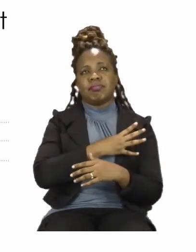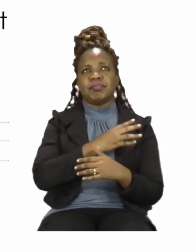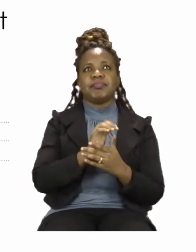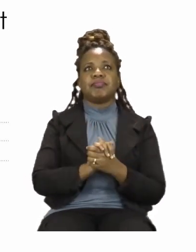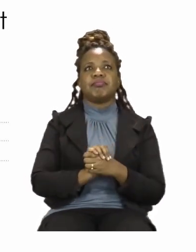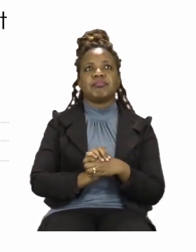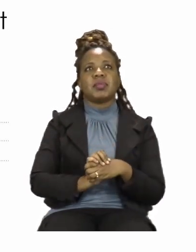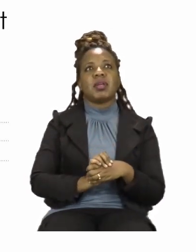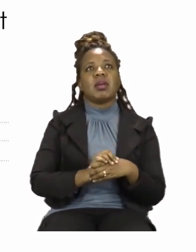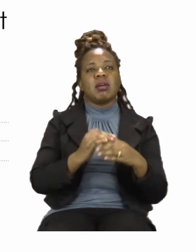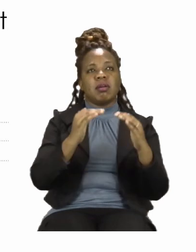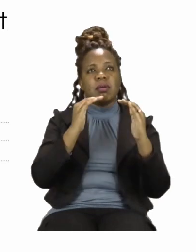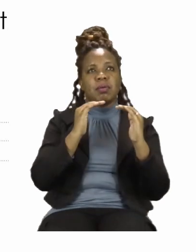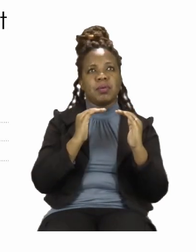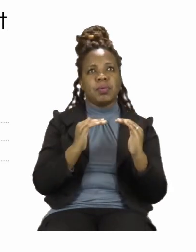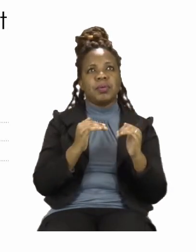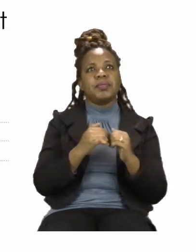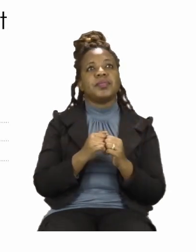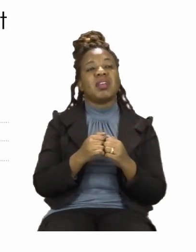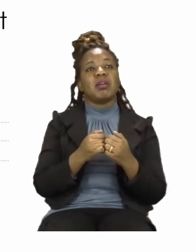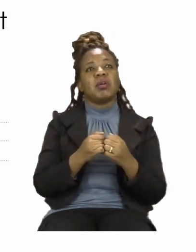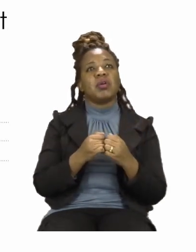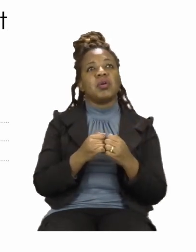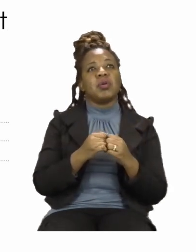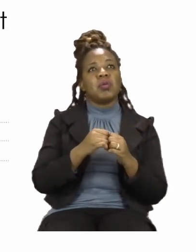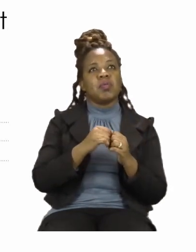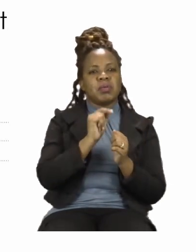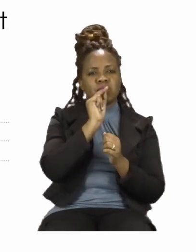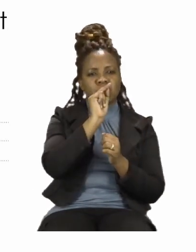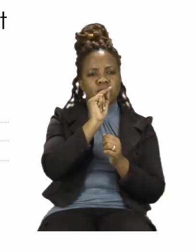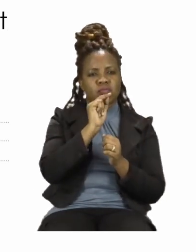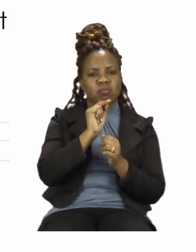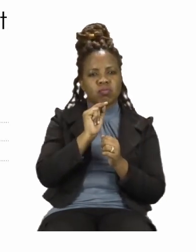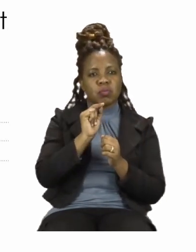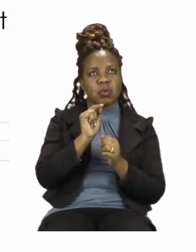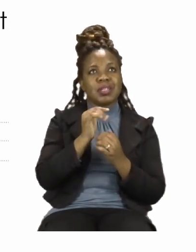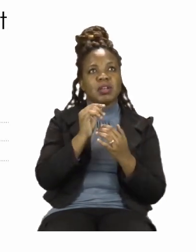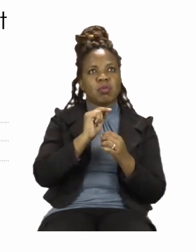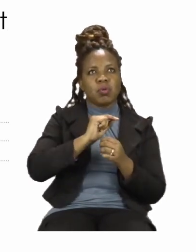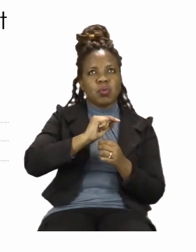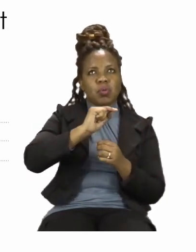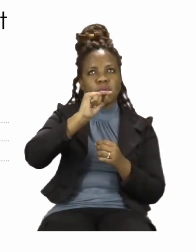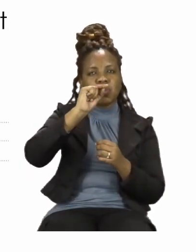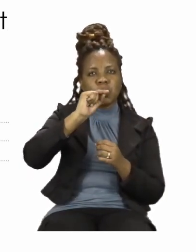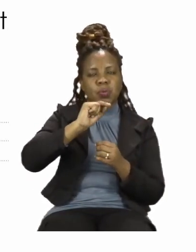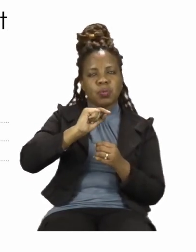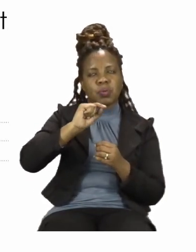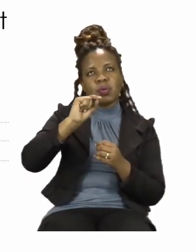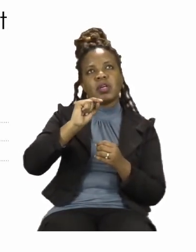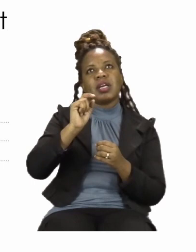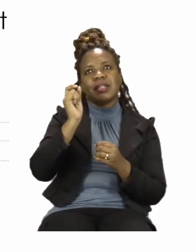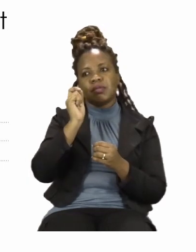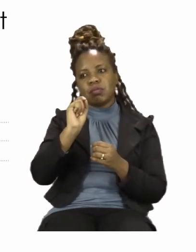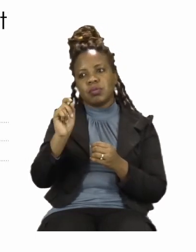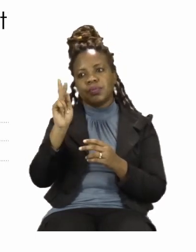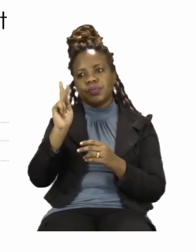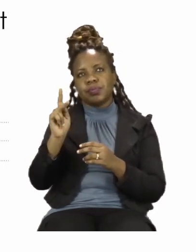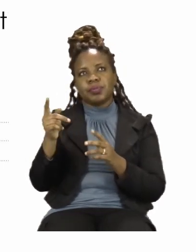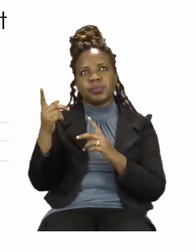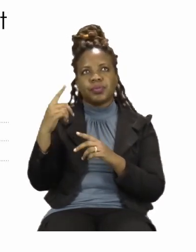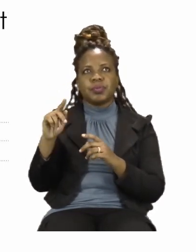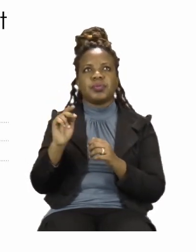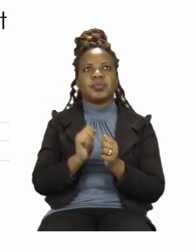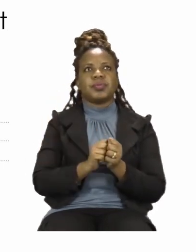then rewrite on the lines as you can see there. The first one says,